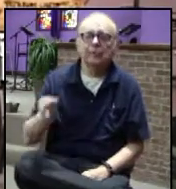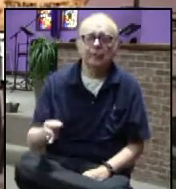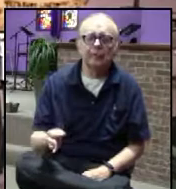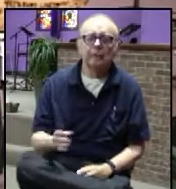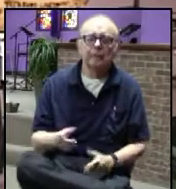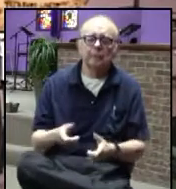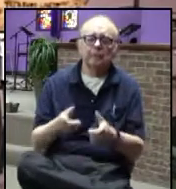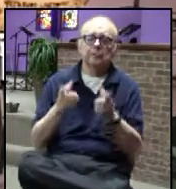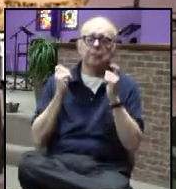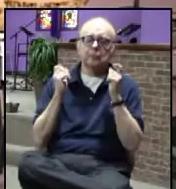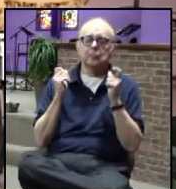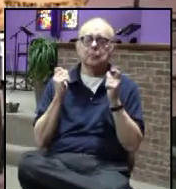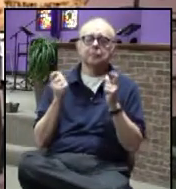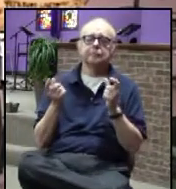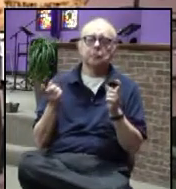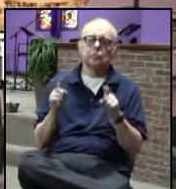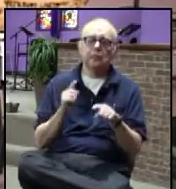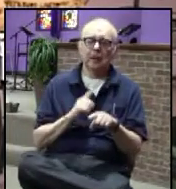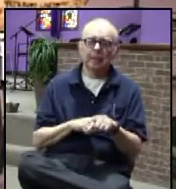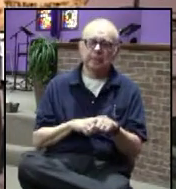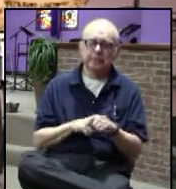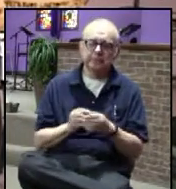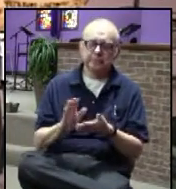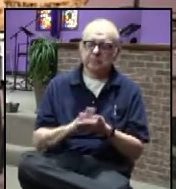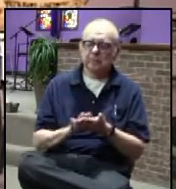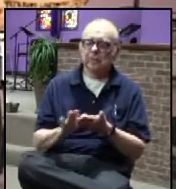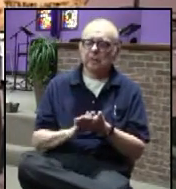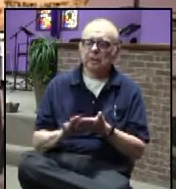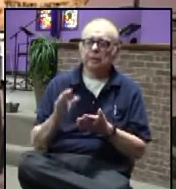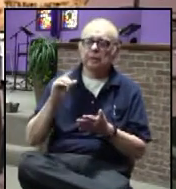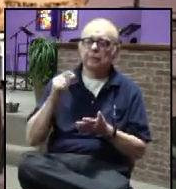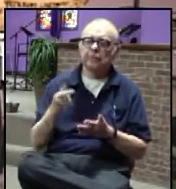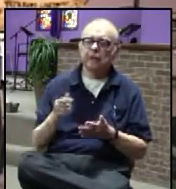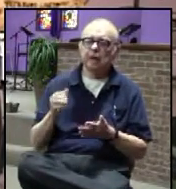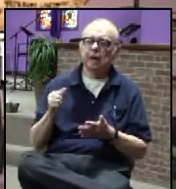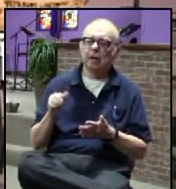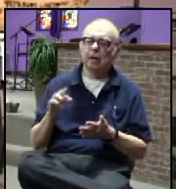And then all of a sudden, when it comes time to clean out the garage,